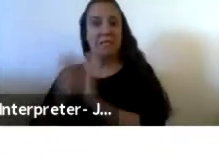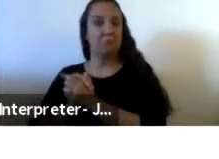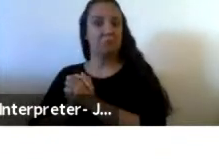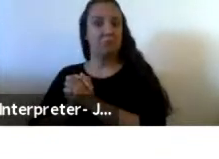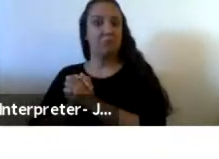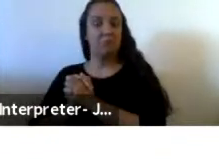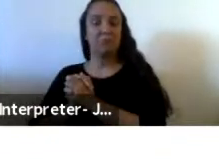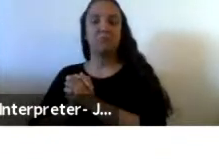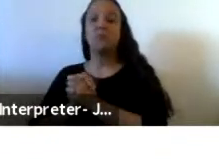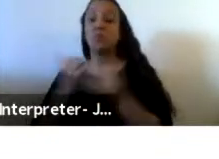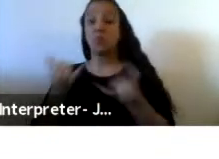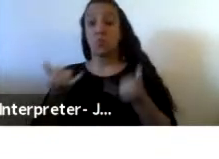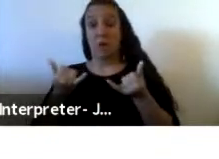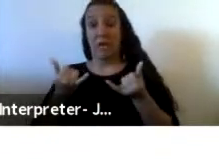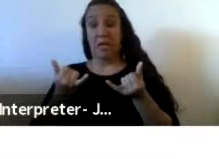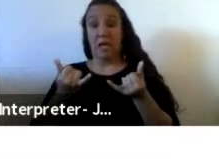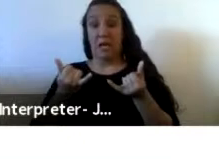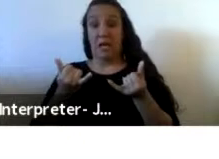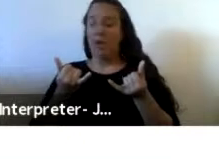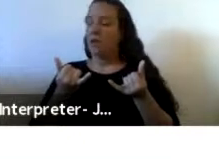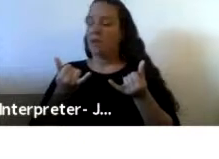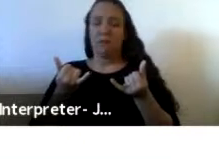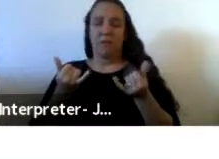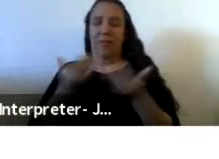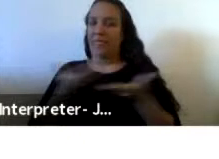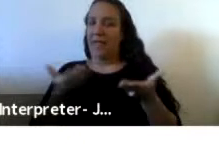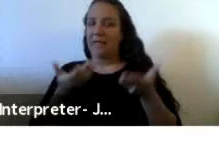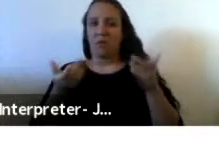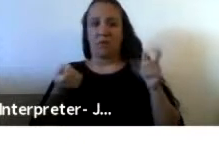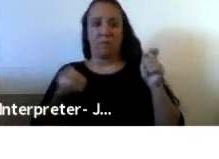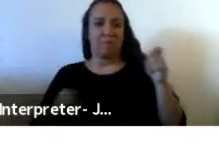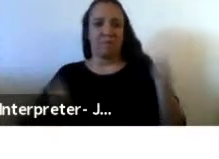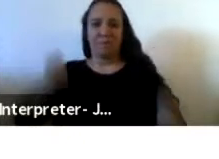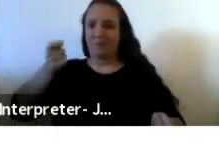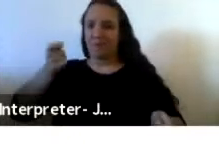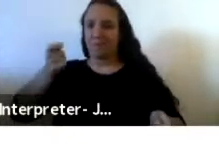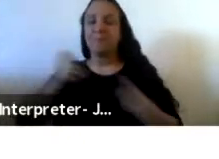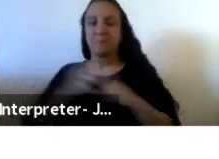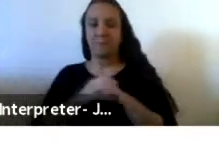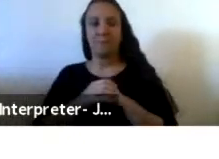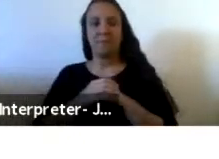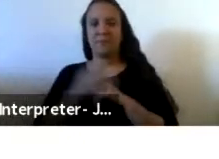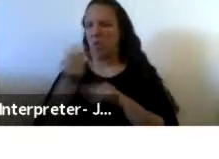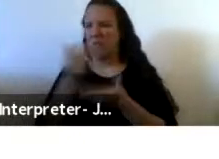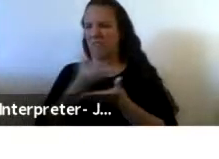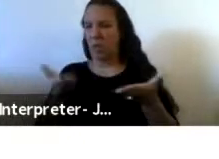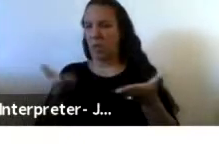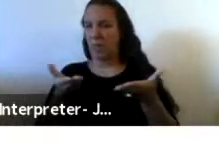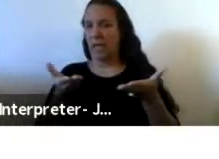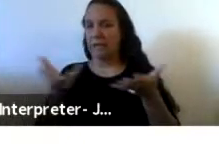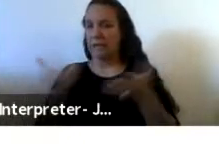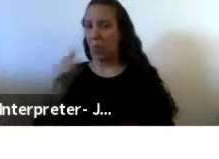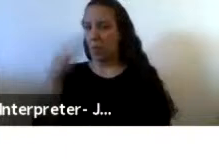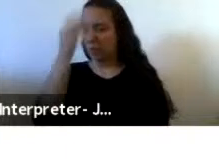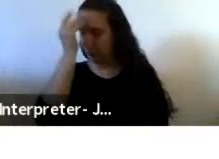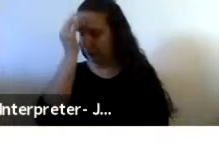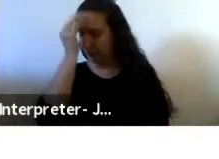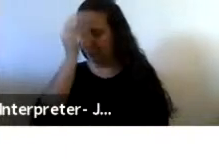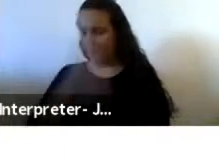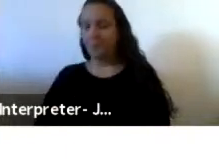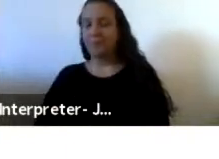looking at right now is things are quickly shifting and changing. So here's a couple of things that I definitely want you to take into